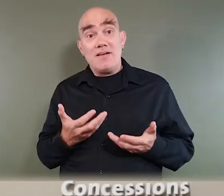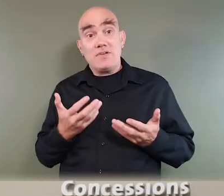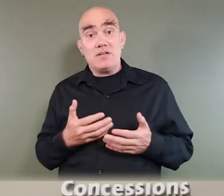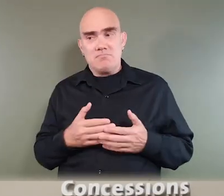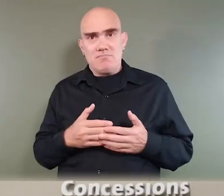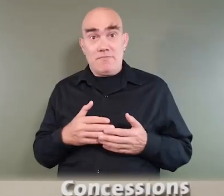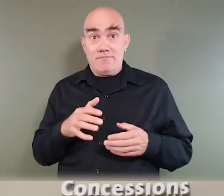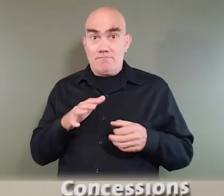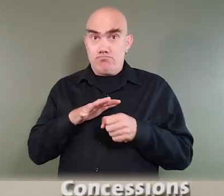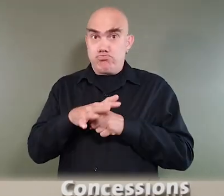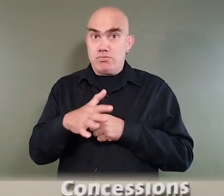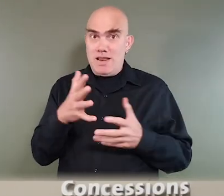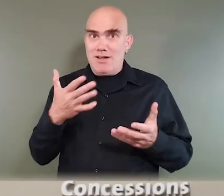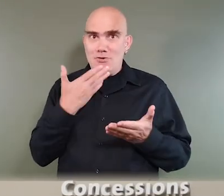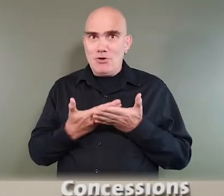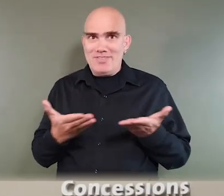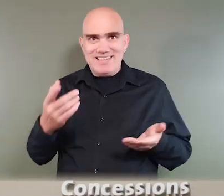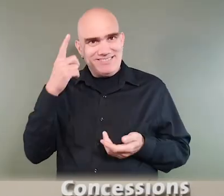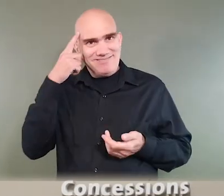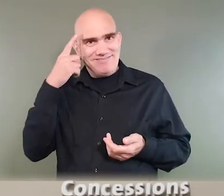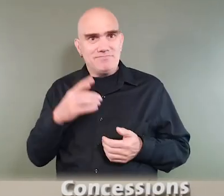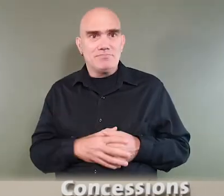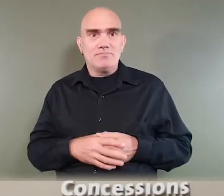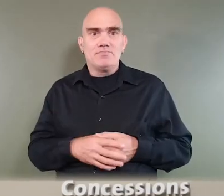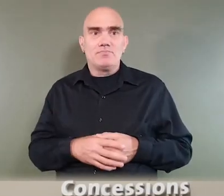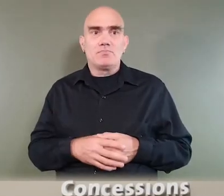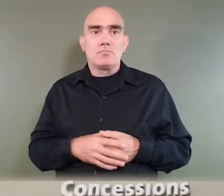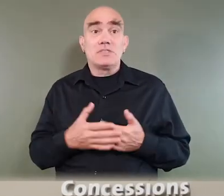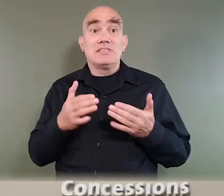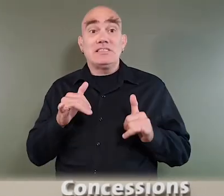stuff. Let it stay there.